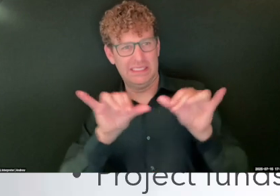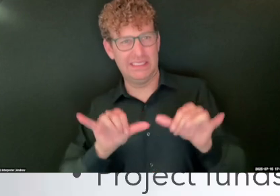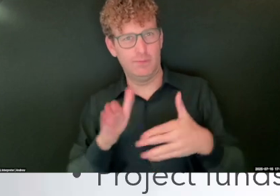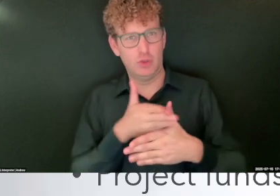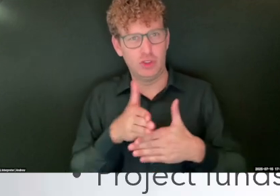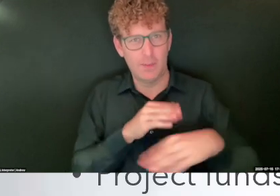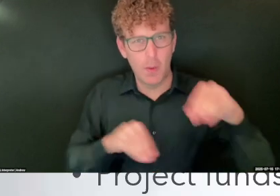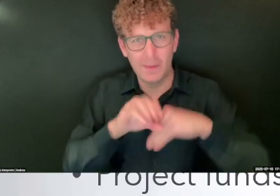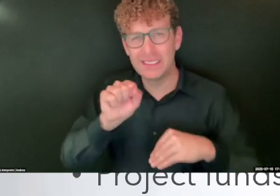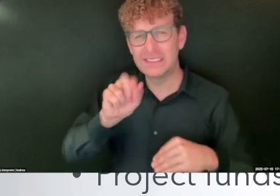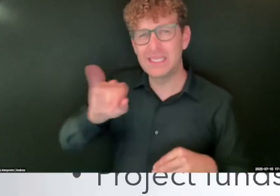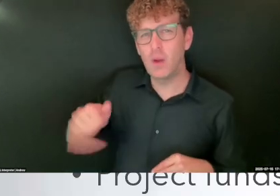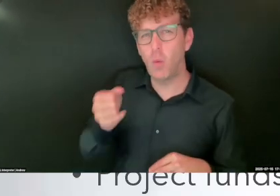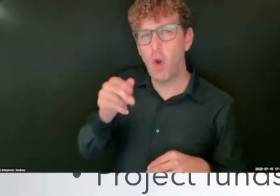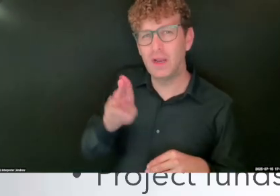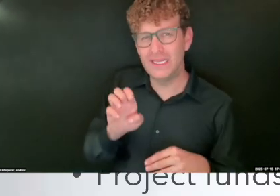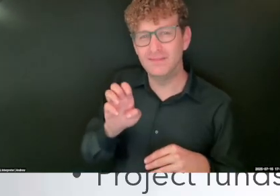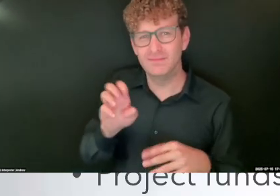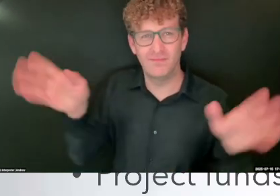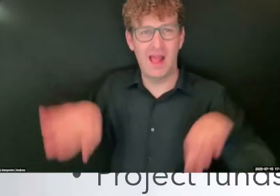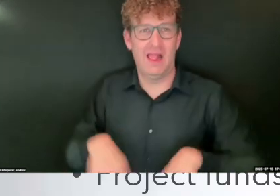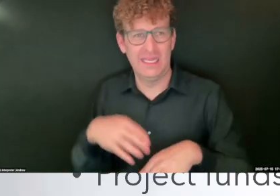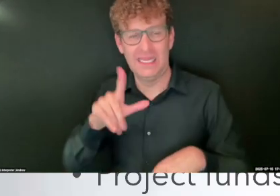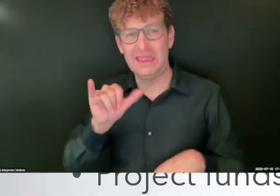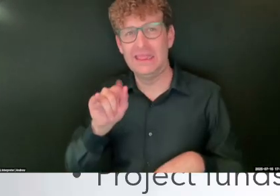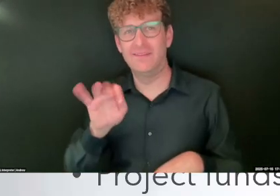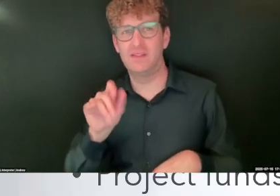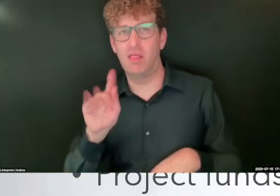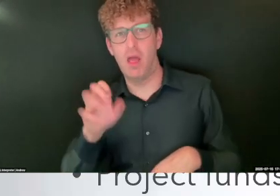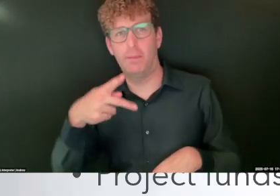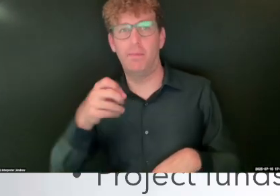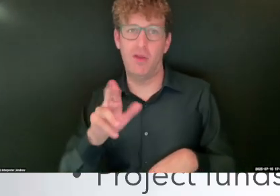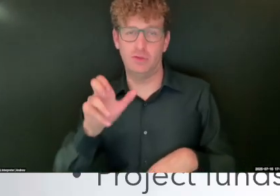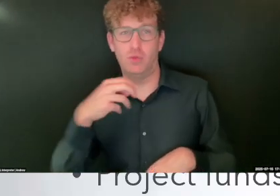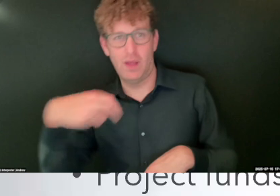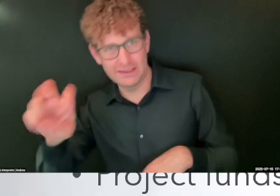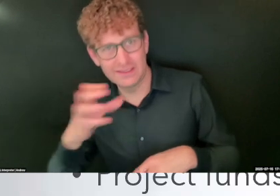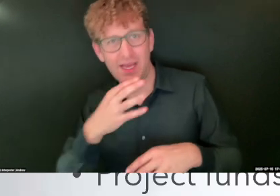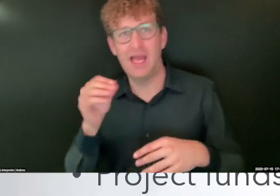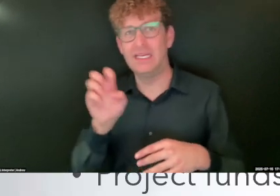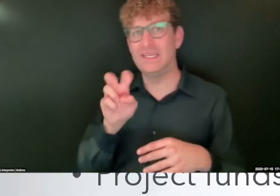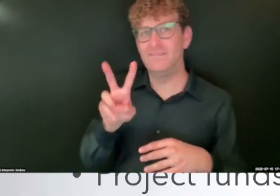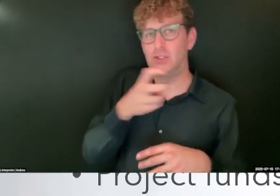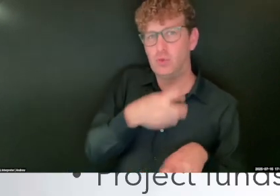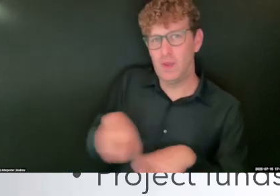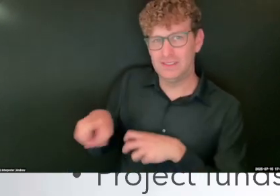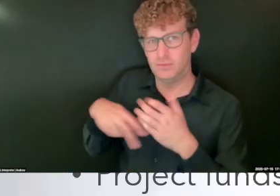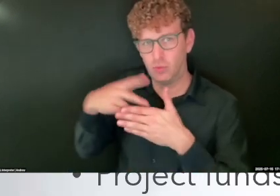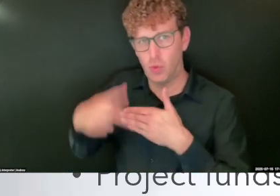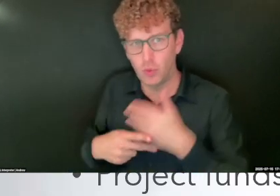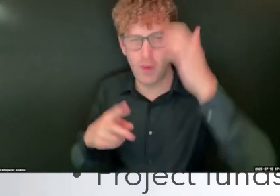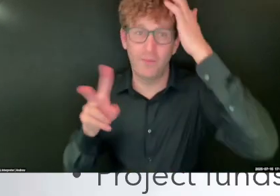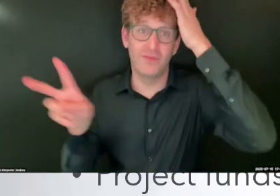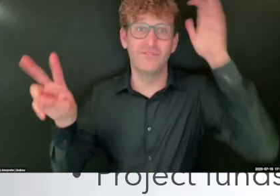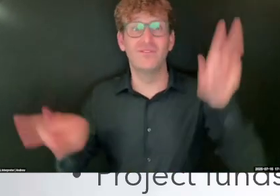Air ZEV Mobility Pilot Project. 2 of the regional pilots, Blue LA, or the LA City Car Sharing